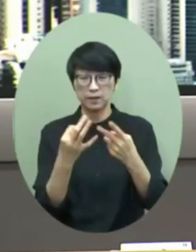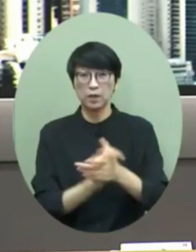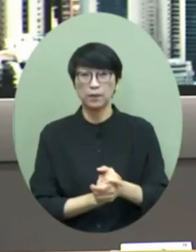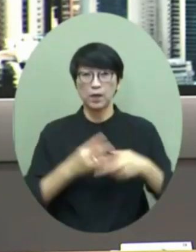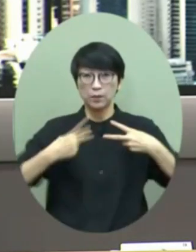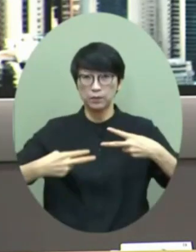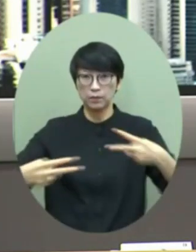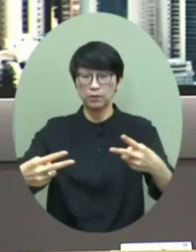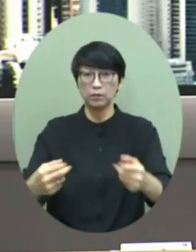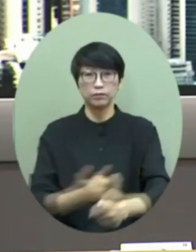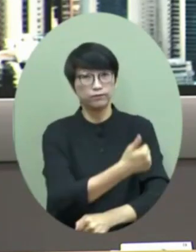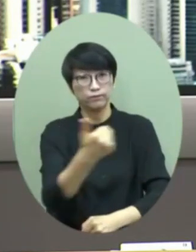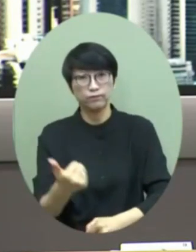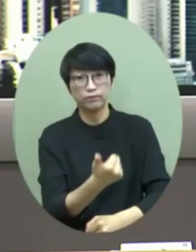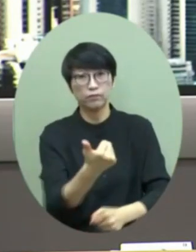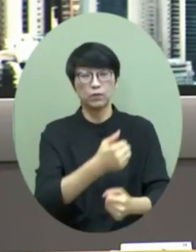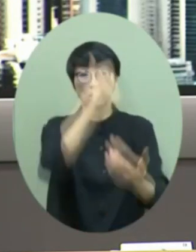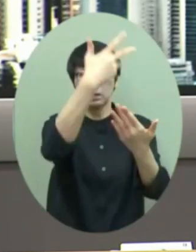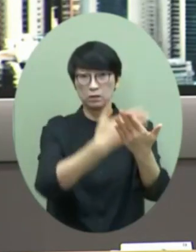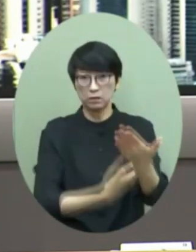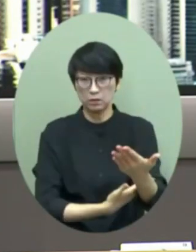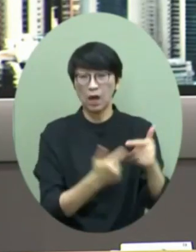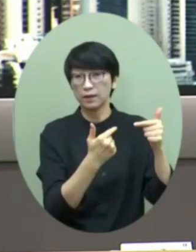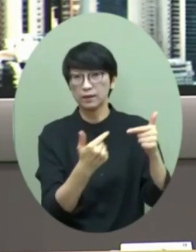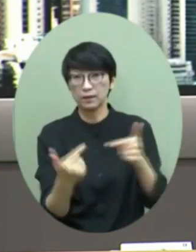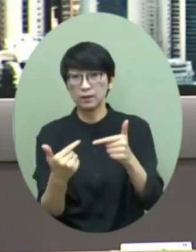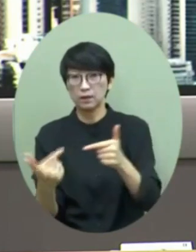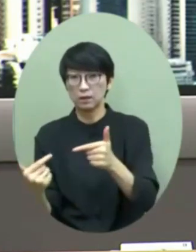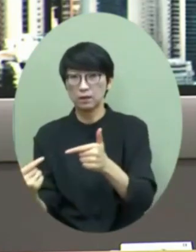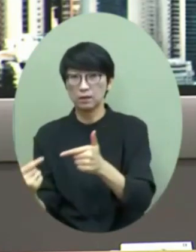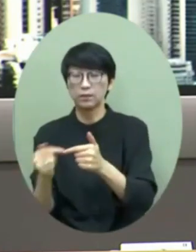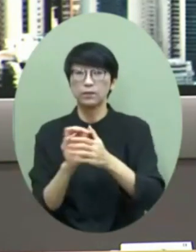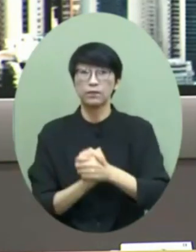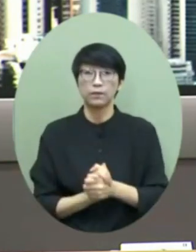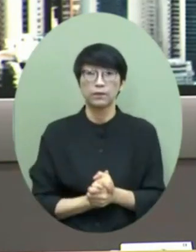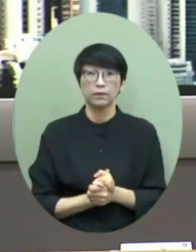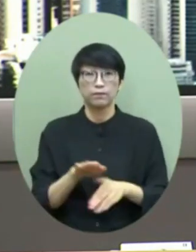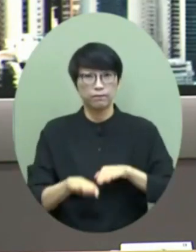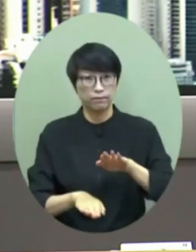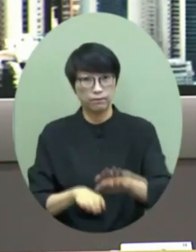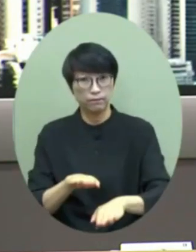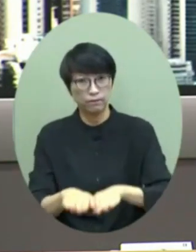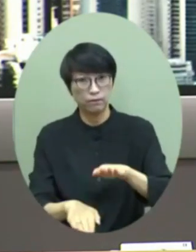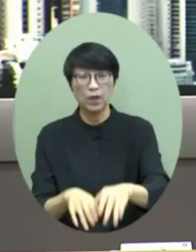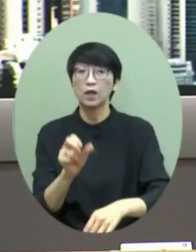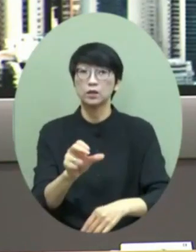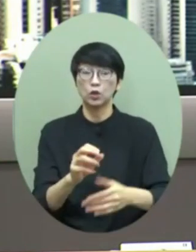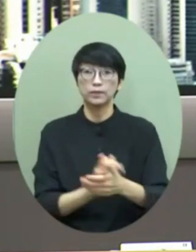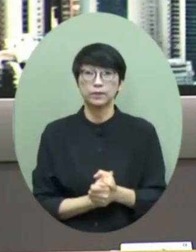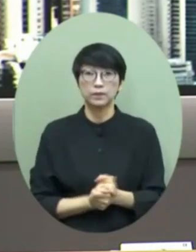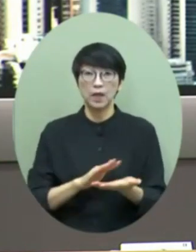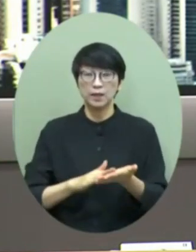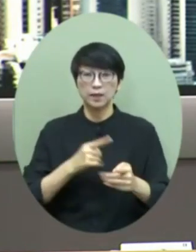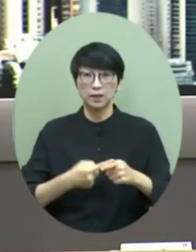two systems through the national security law, so that the stability and prosperity we've enjoyed in the